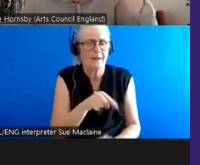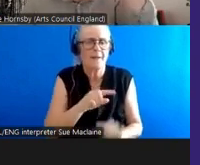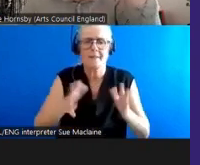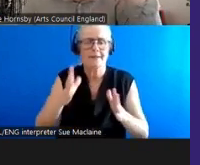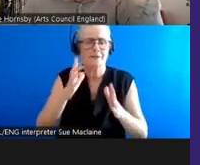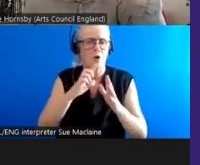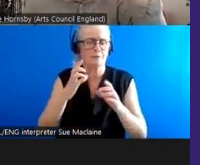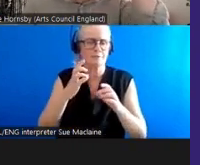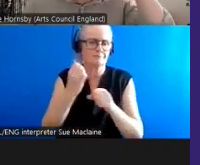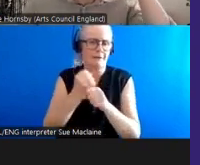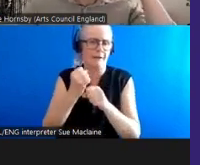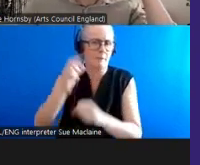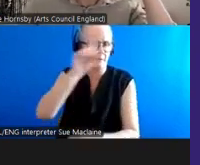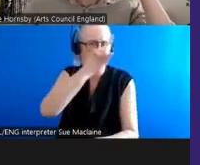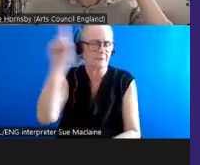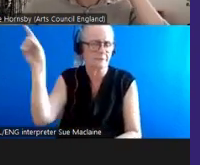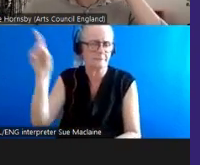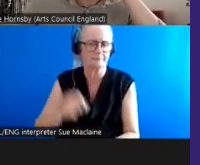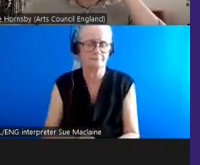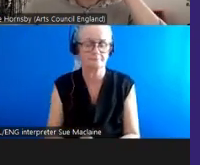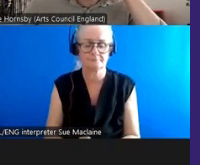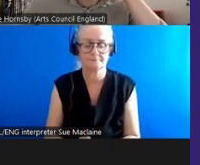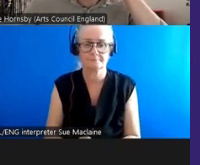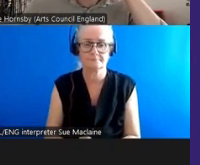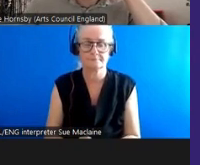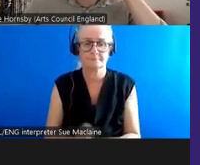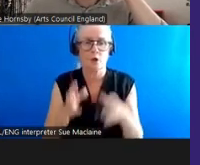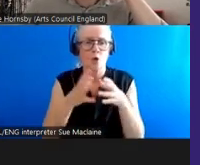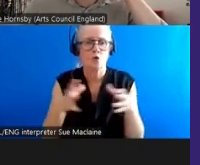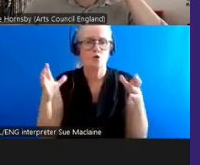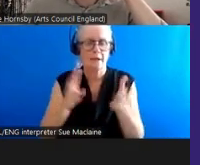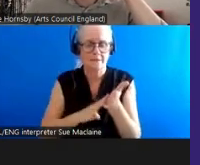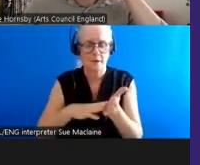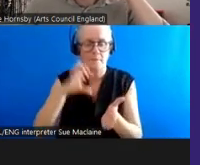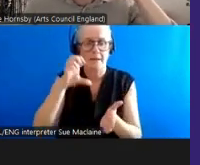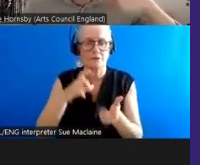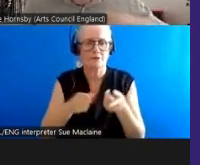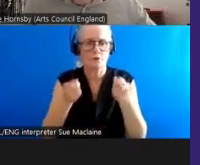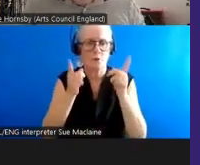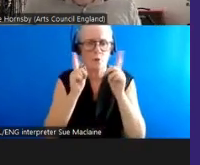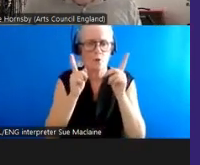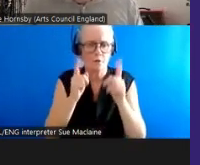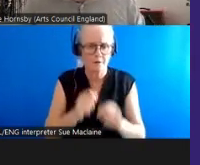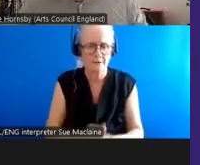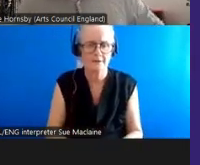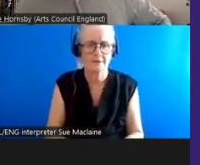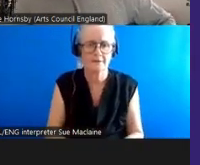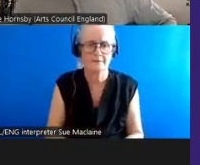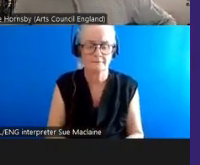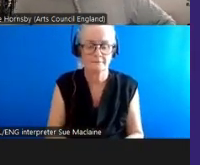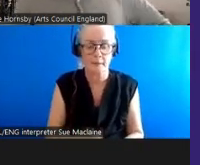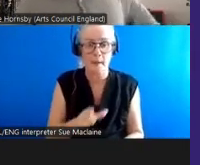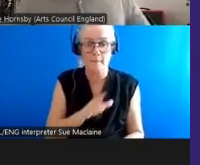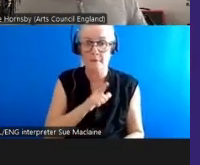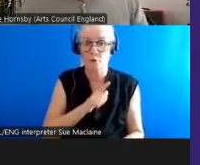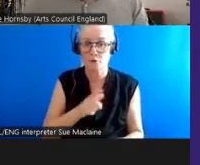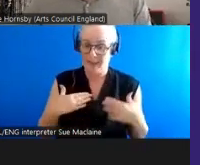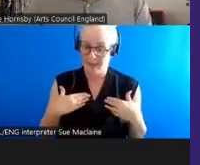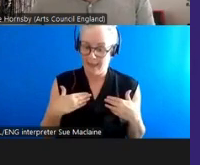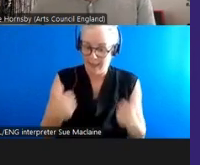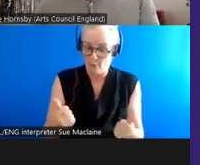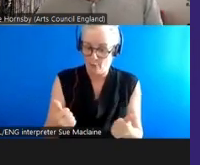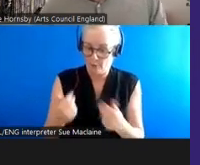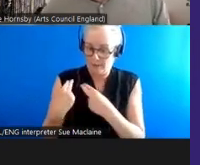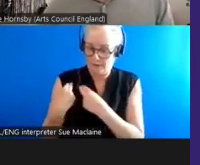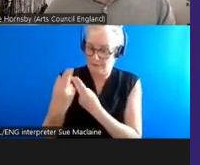Greater Manchester Combined Authority have been, because they've had some public health responsibilities devolved to them, have been looking at how